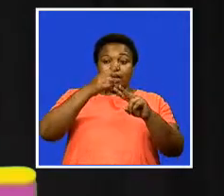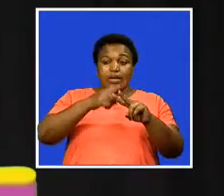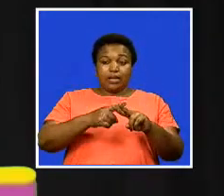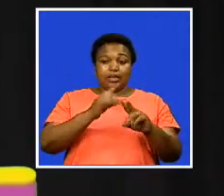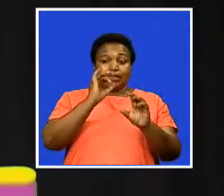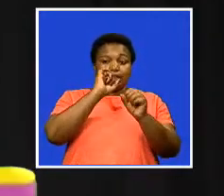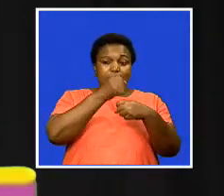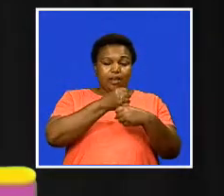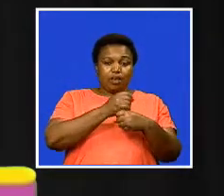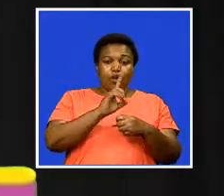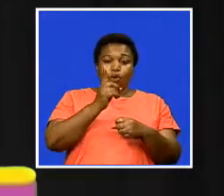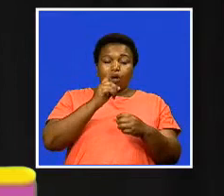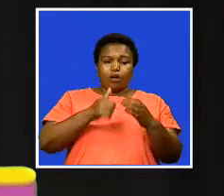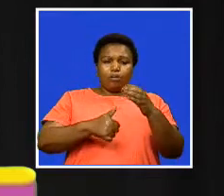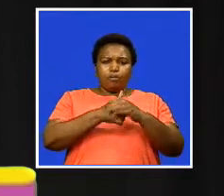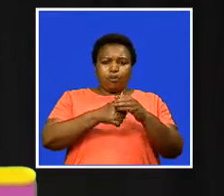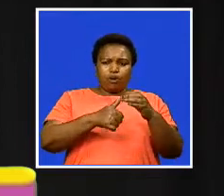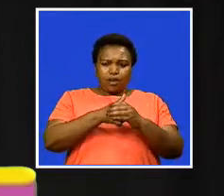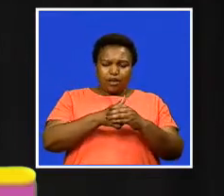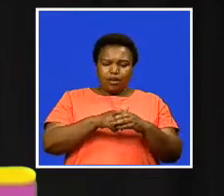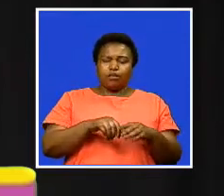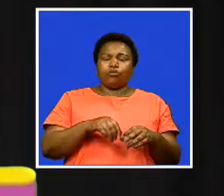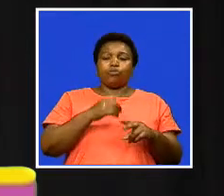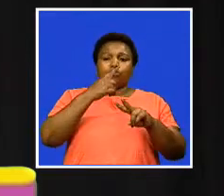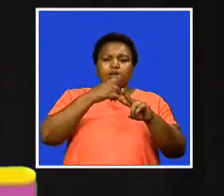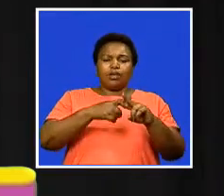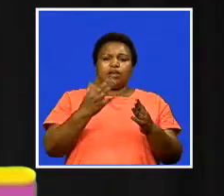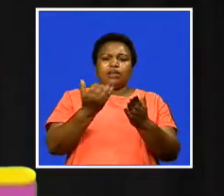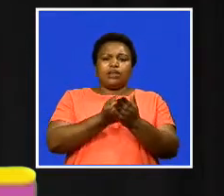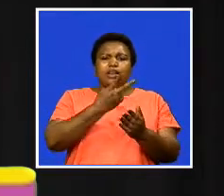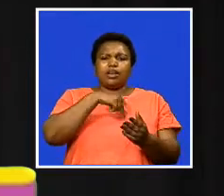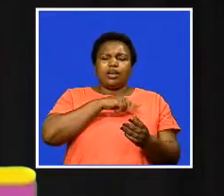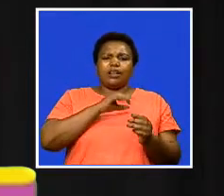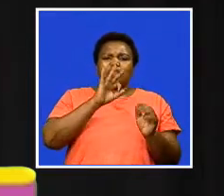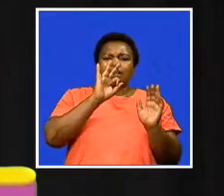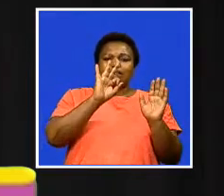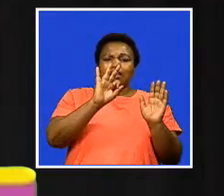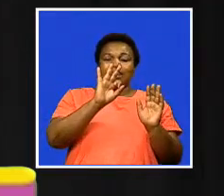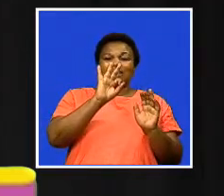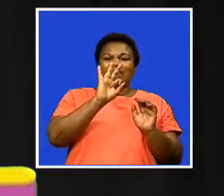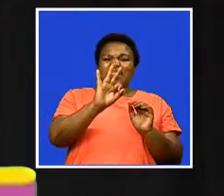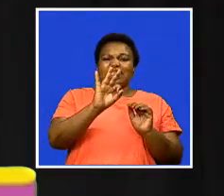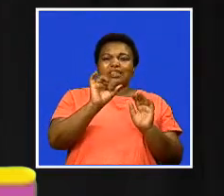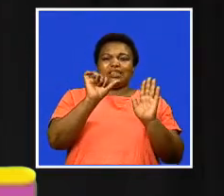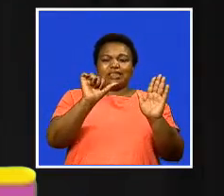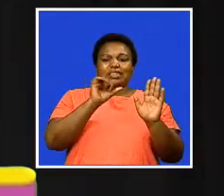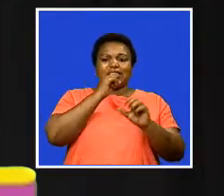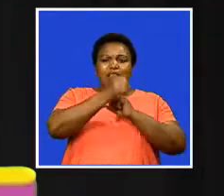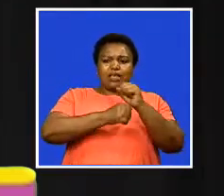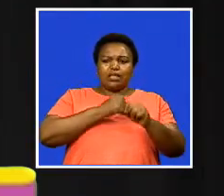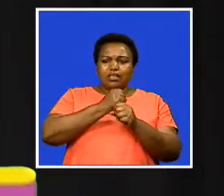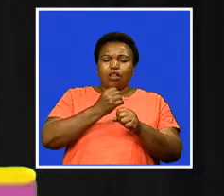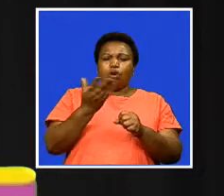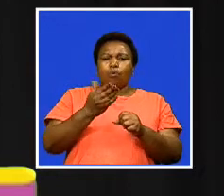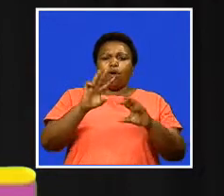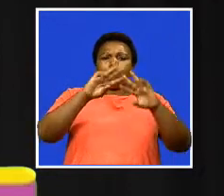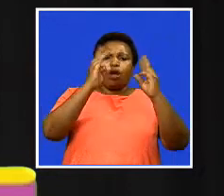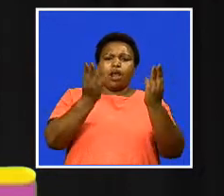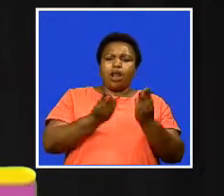Lokubalekile ku AIDS ukuthi kusethe 36 years kufika lapha umhlaba sosidumisa khona ukuthi